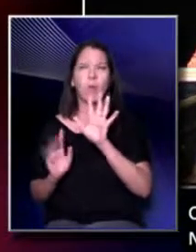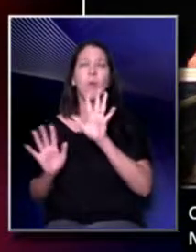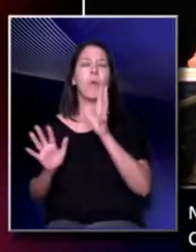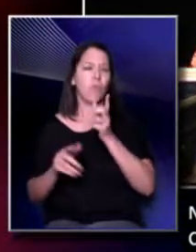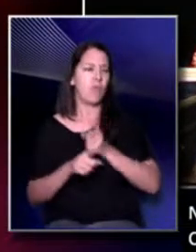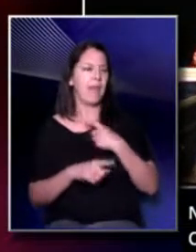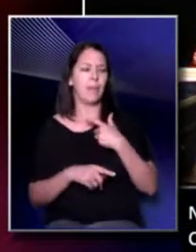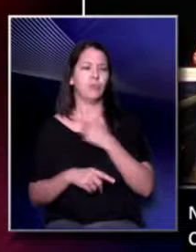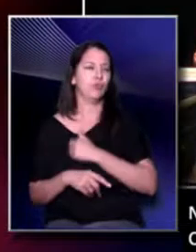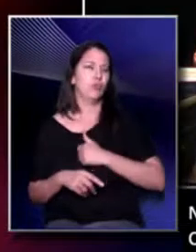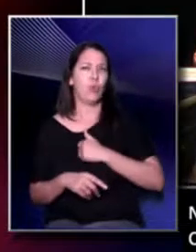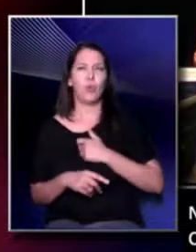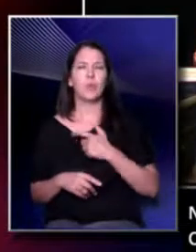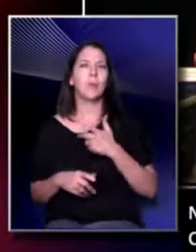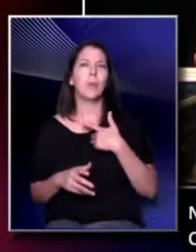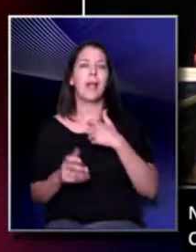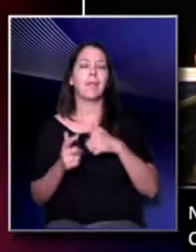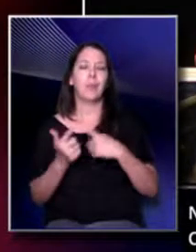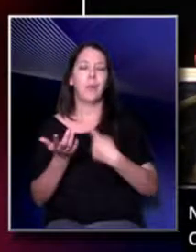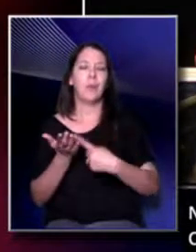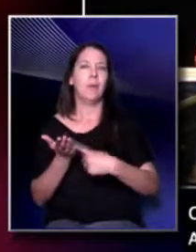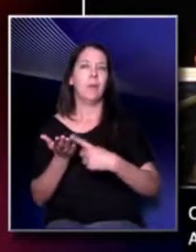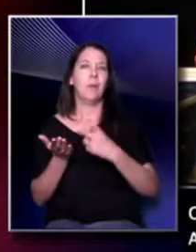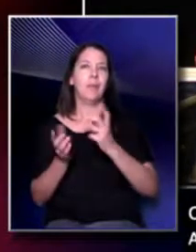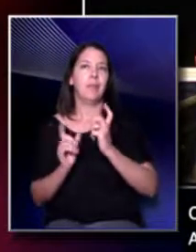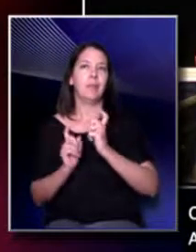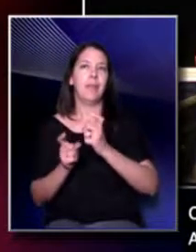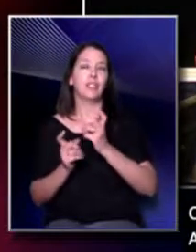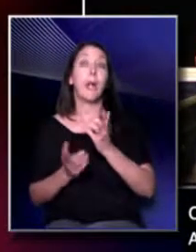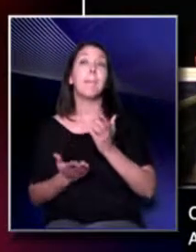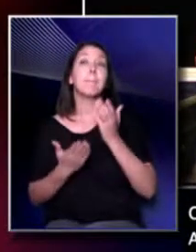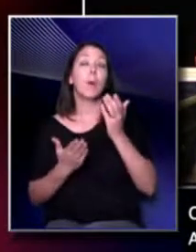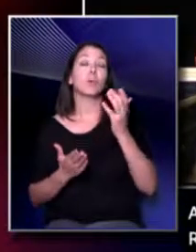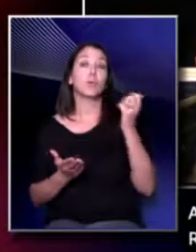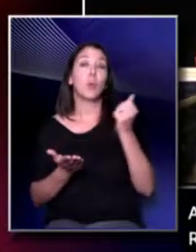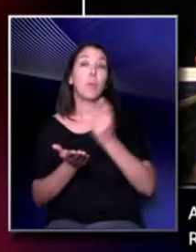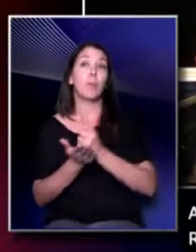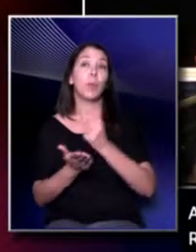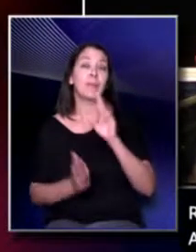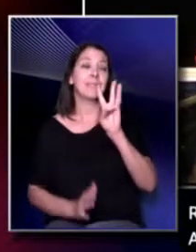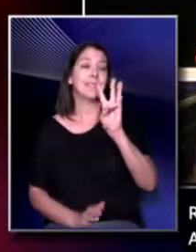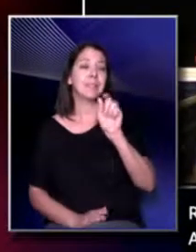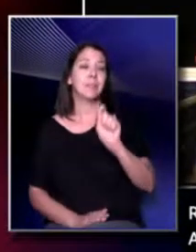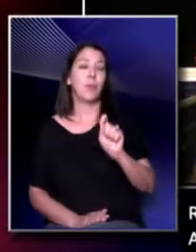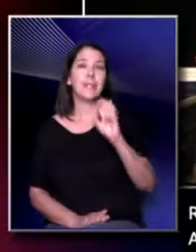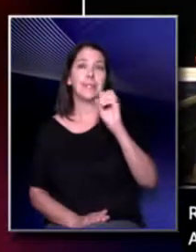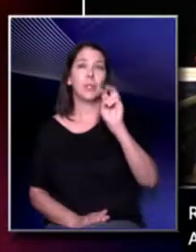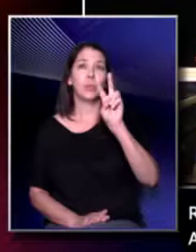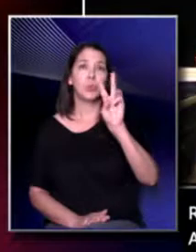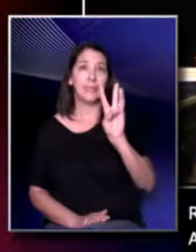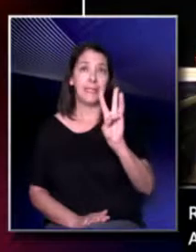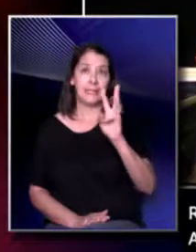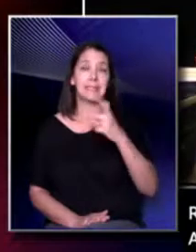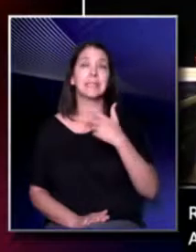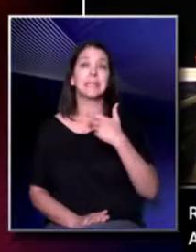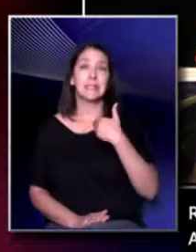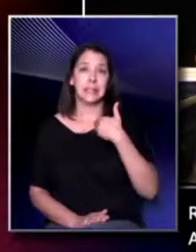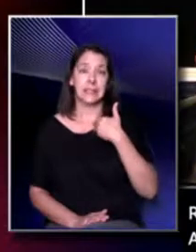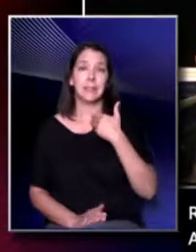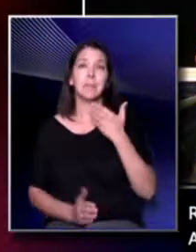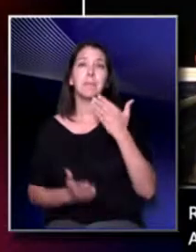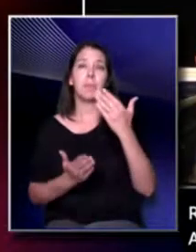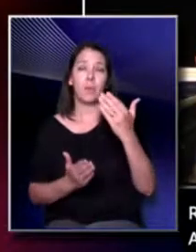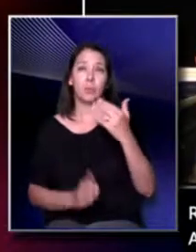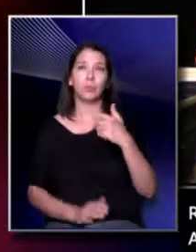We need to approve the donation. You're right. A motion to approve 6.06. I so move. Do we have a second?